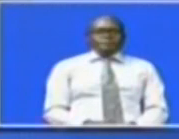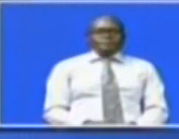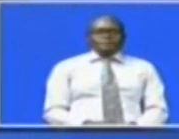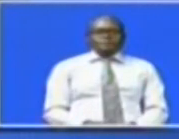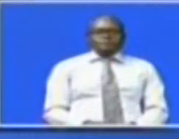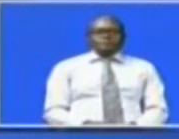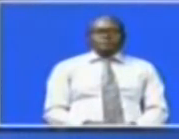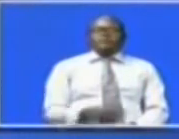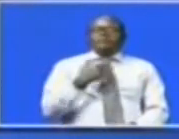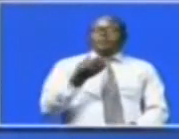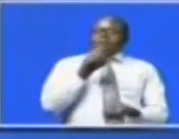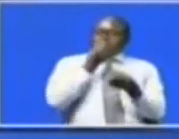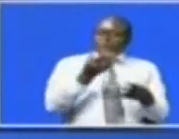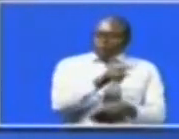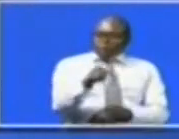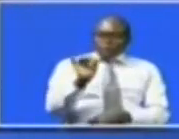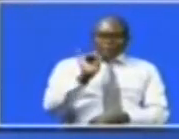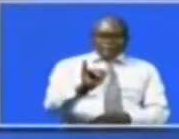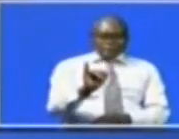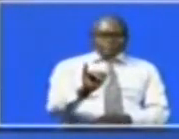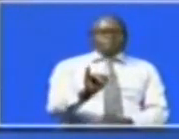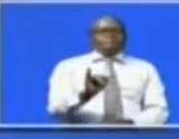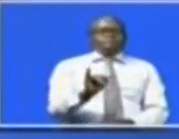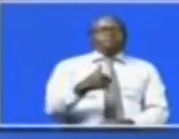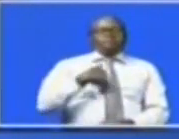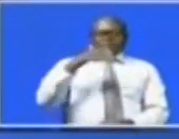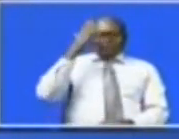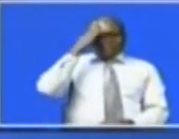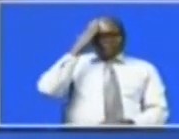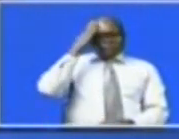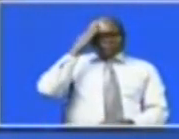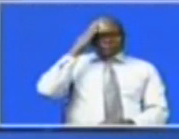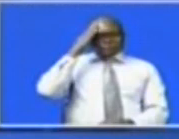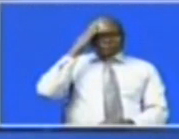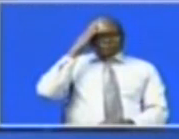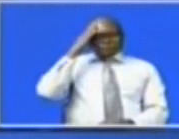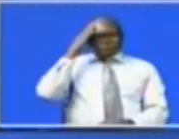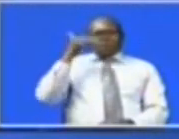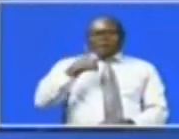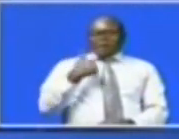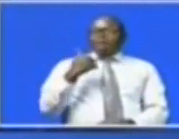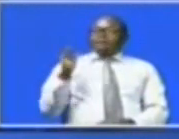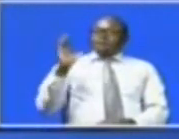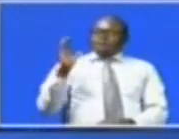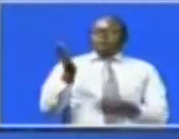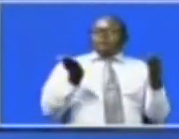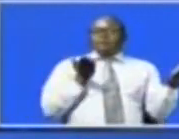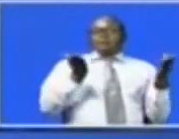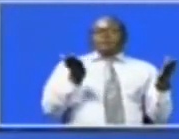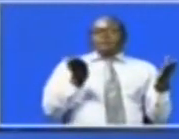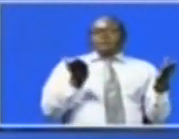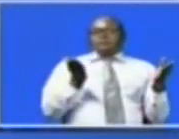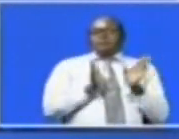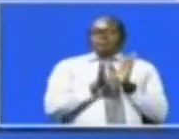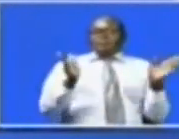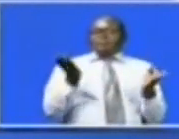I wouldn't want to tell you that I know there are civil servants, there are public servants